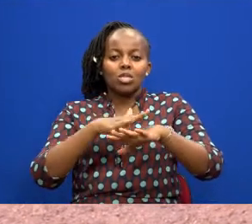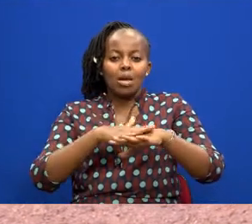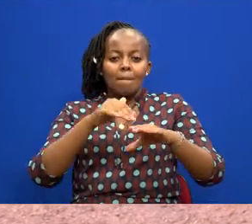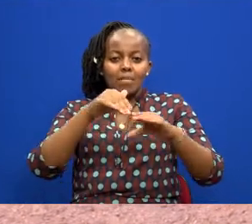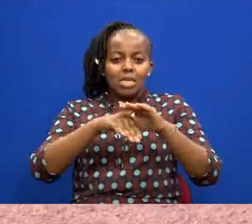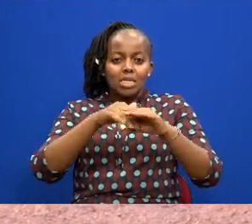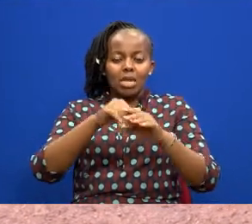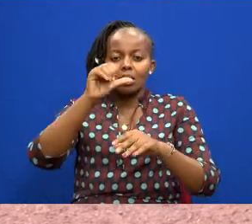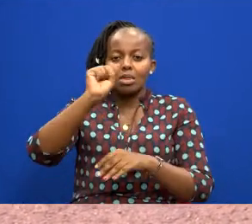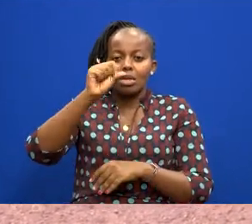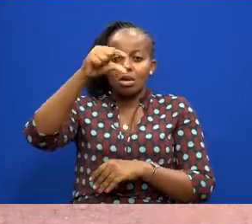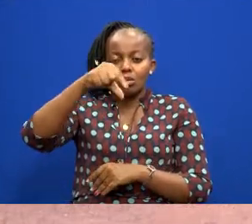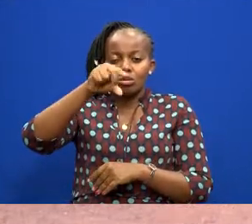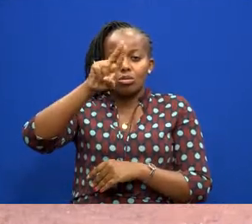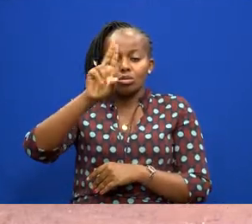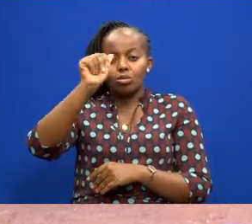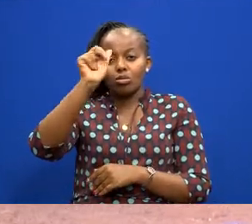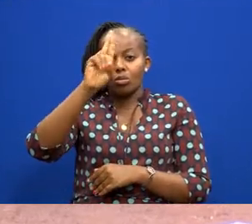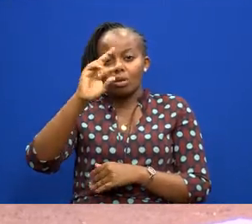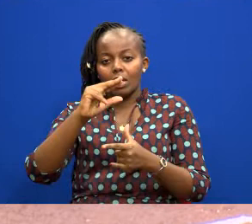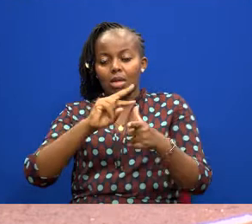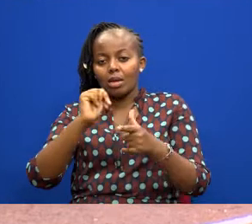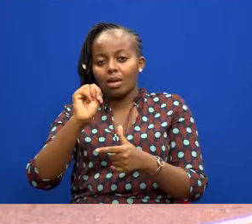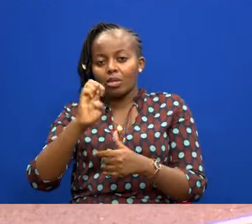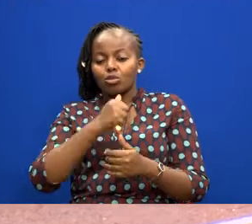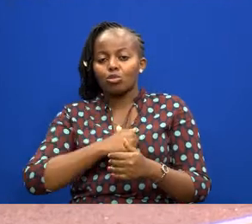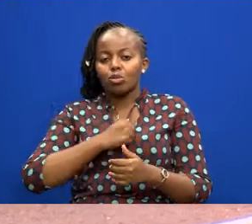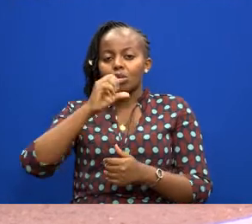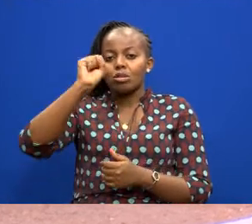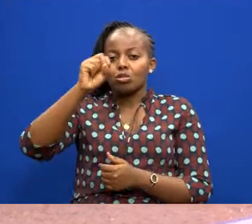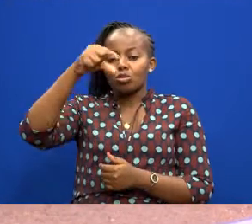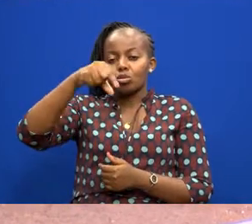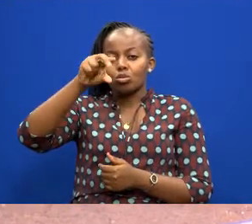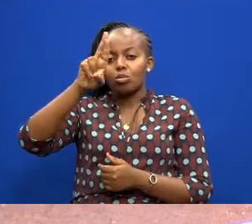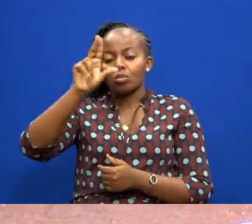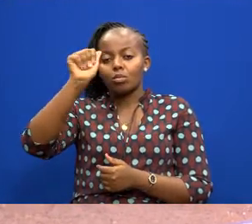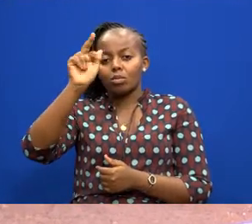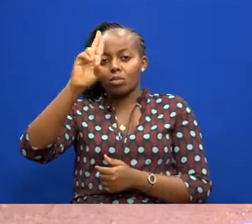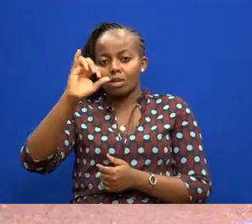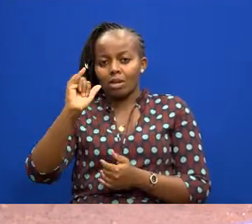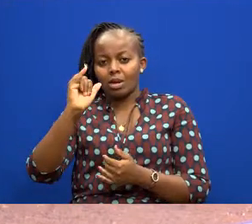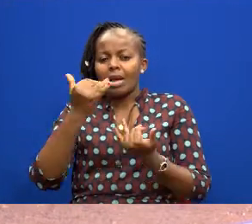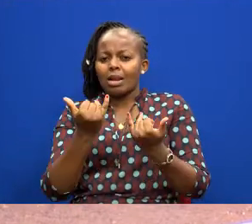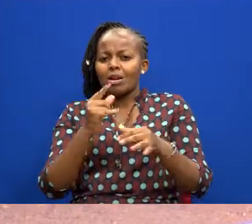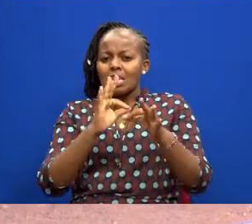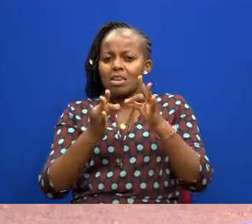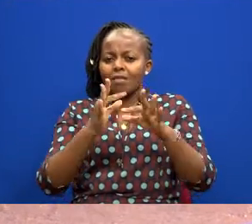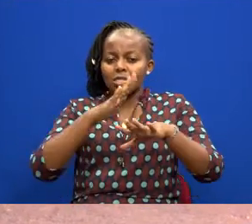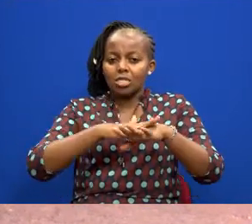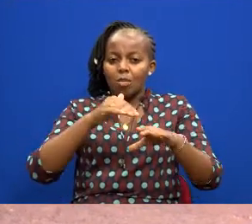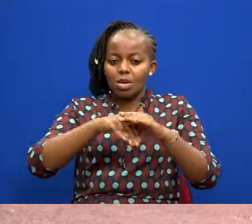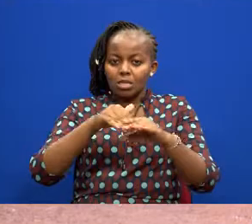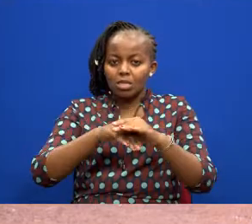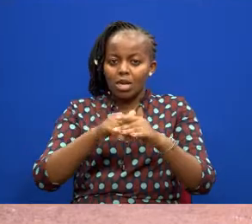have to hop to the next square. If I step on that square, then I forfeit my chance.